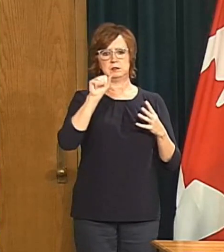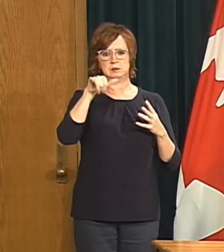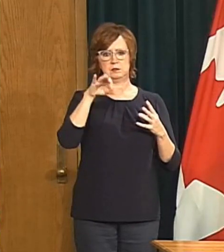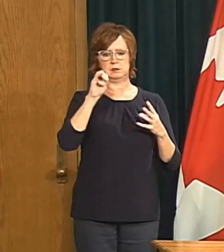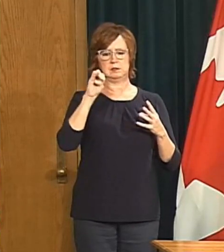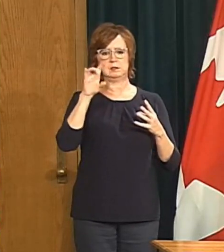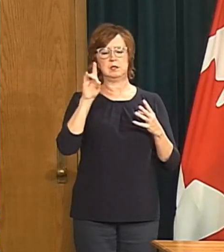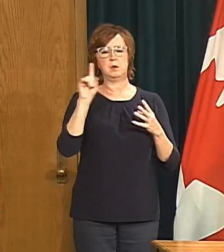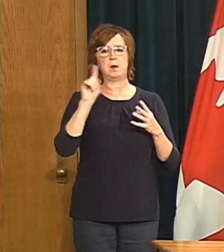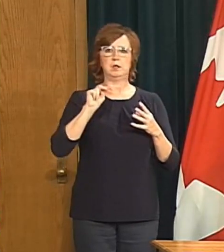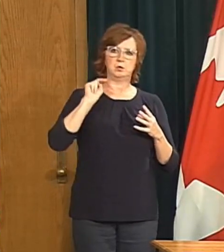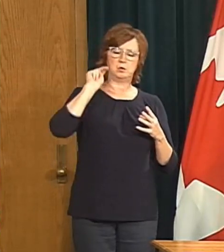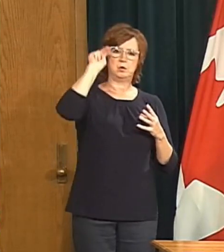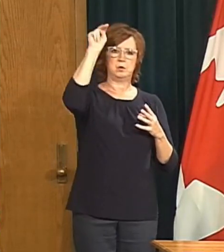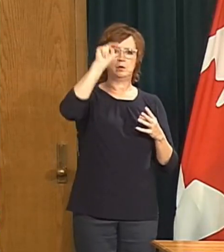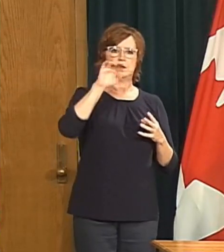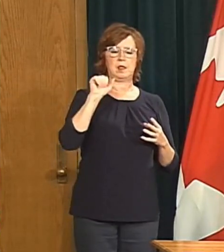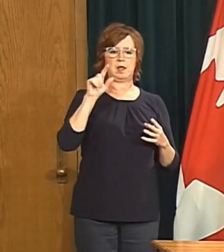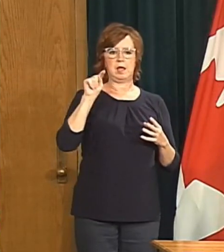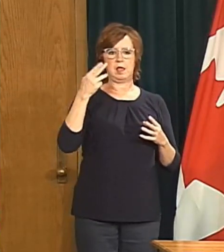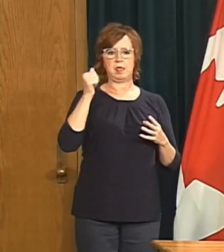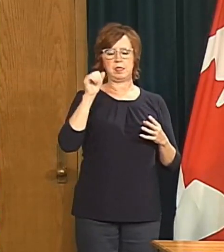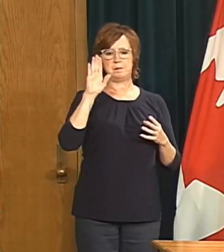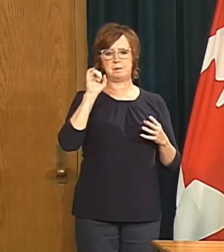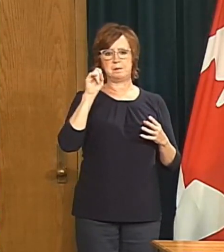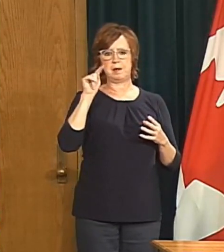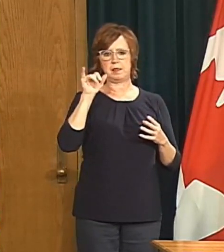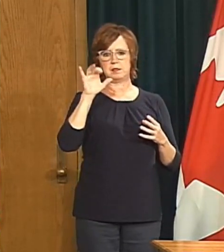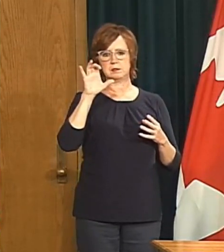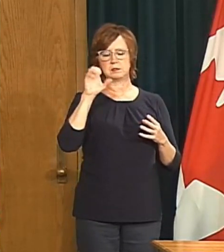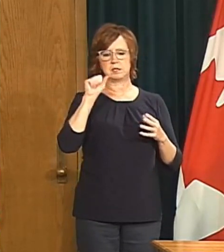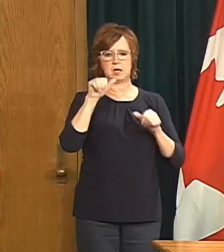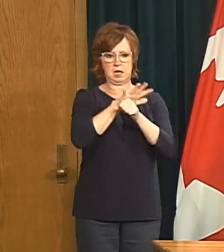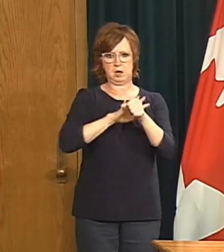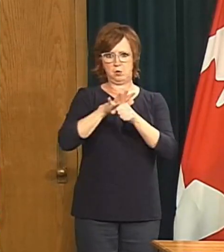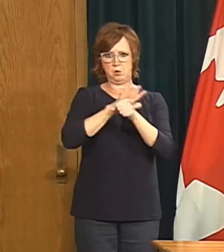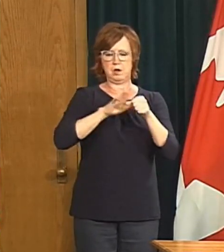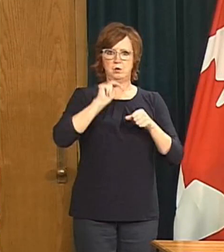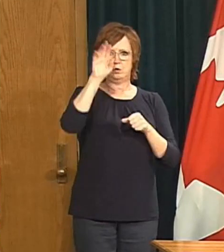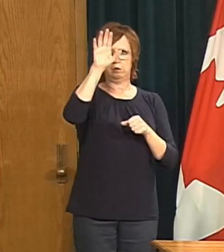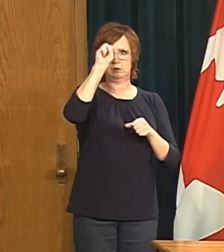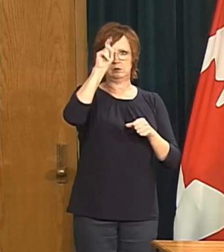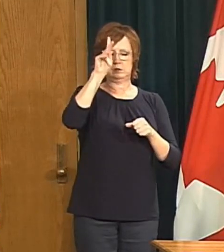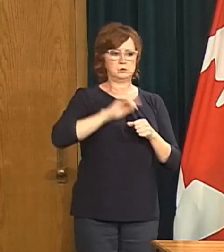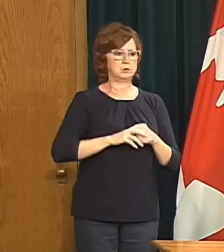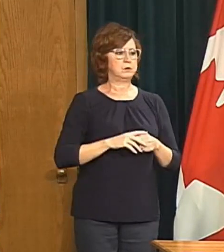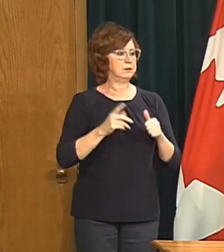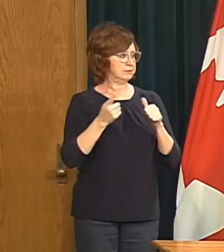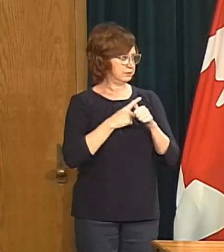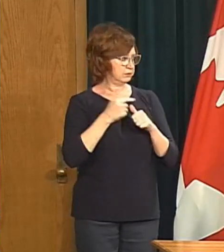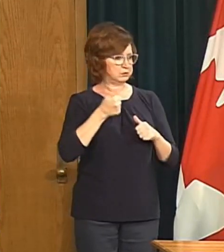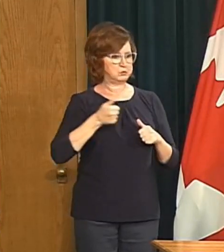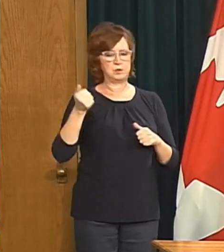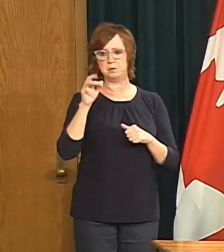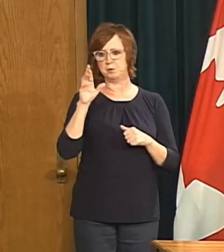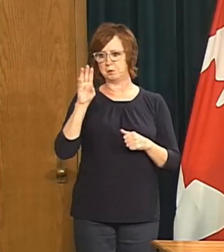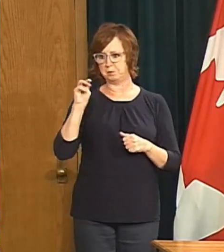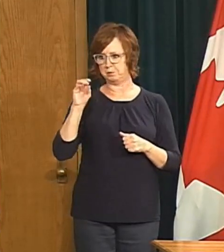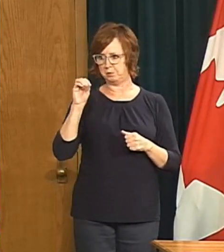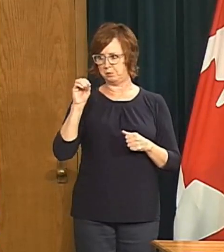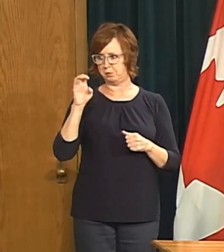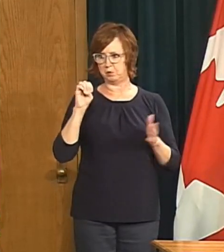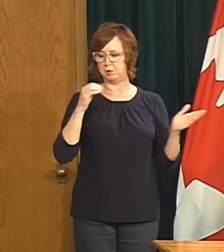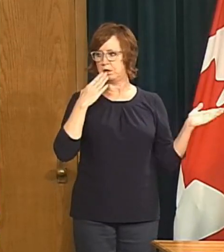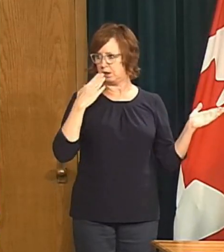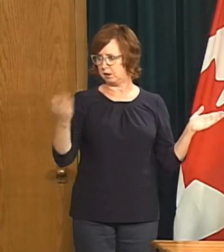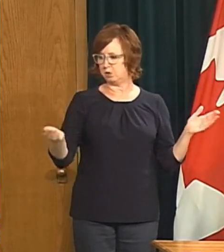Authority. Premier Moe will have an opening statement followed by brief remarks from Dr. Shahab. Premier Moe. Well, good afternoon, everyone, and